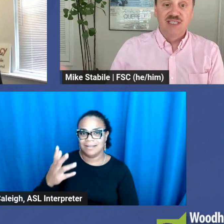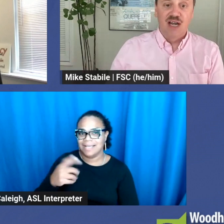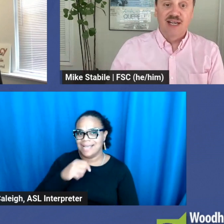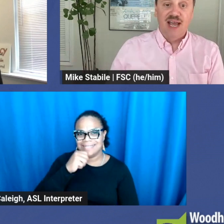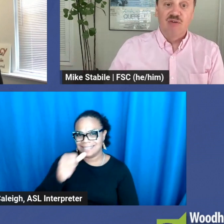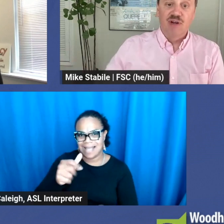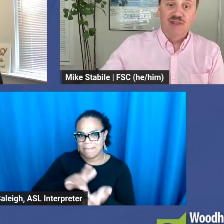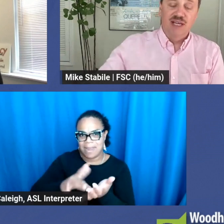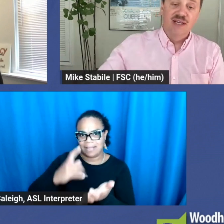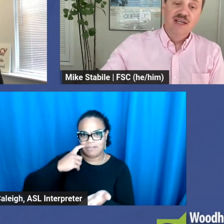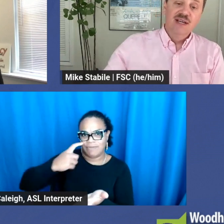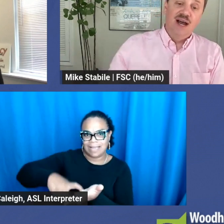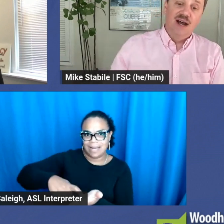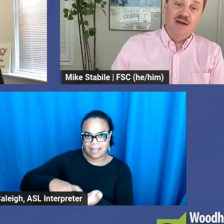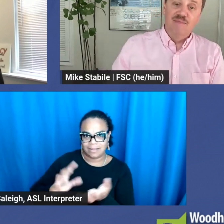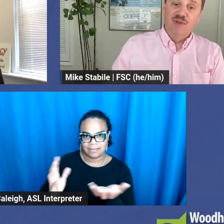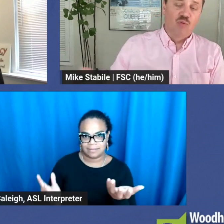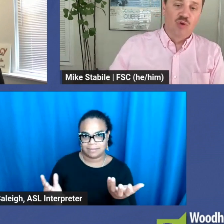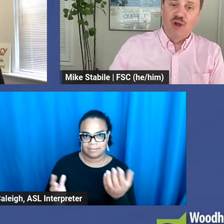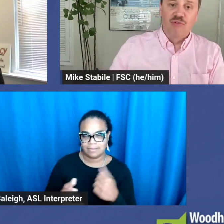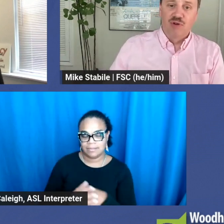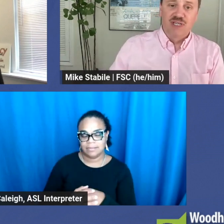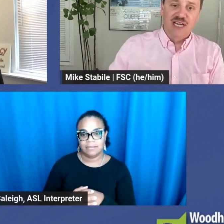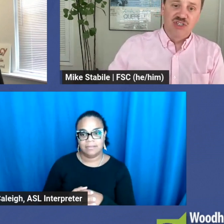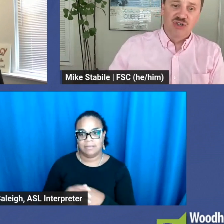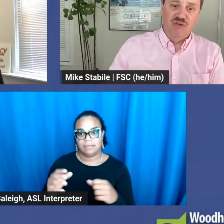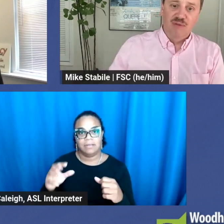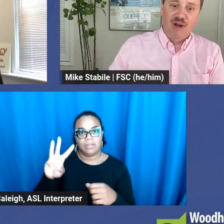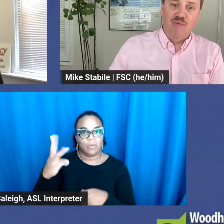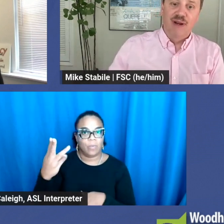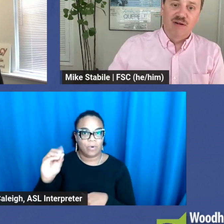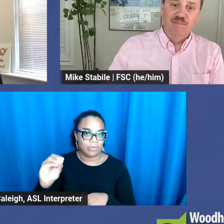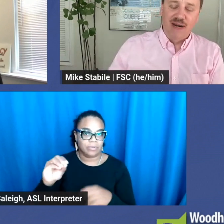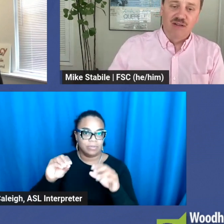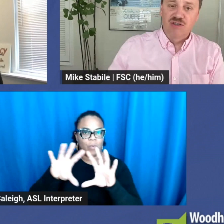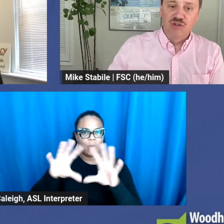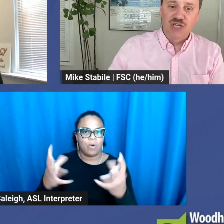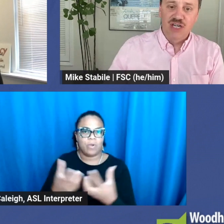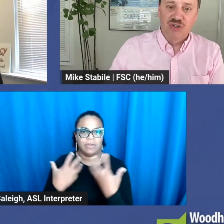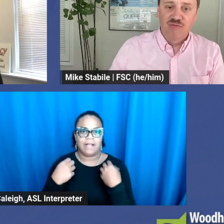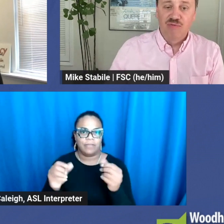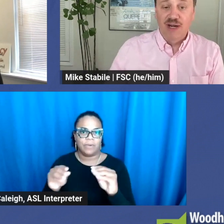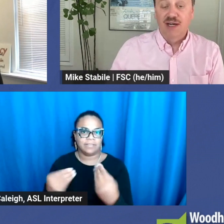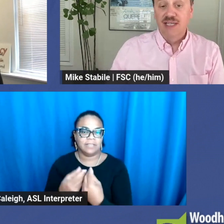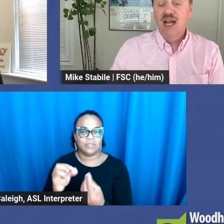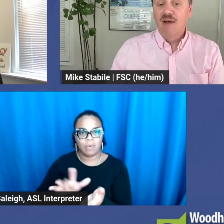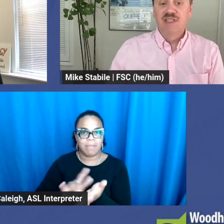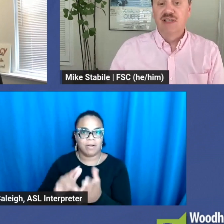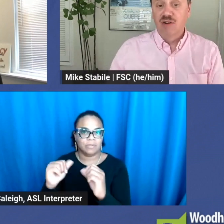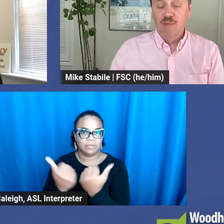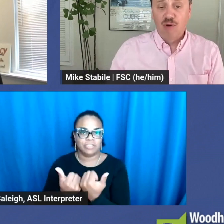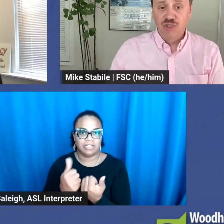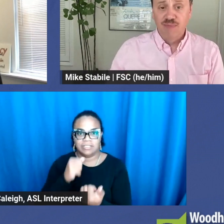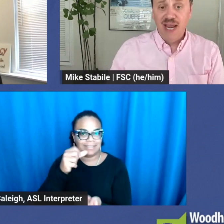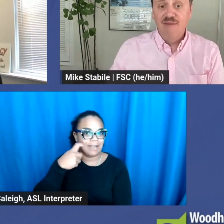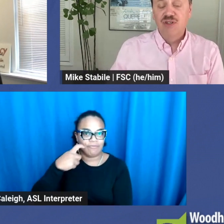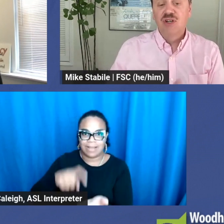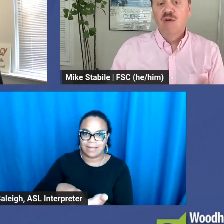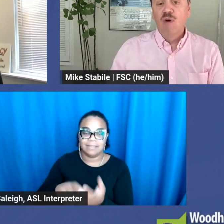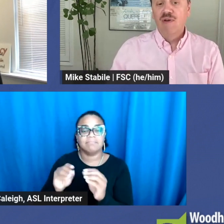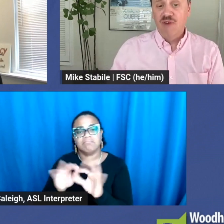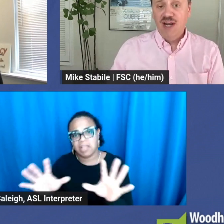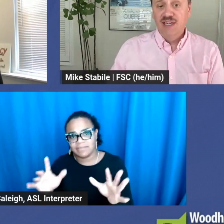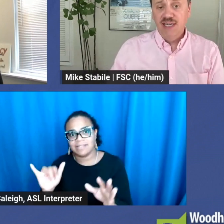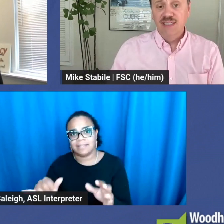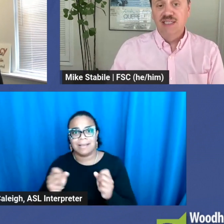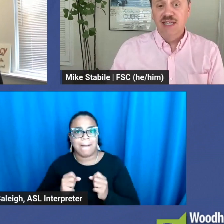right? This is not a category that the World Health Organization or the American Medical Association recognize. Obviously, there are compulsive behaviors.